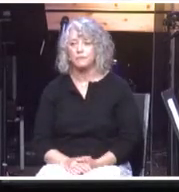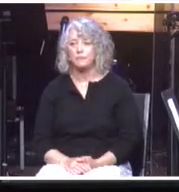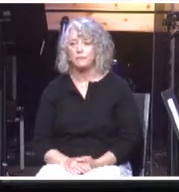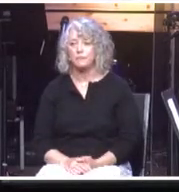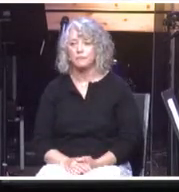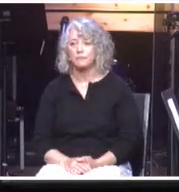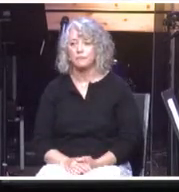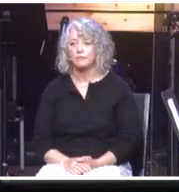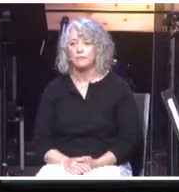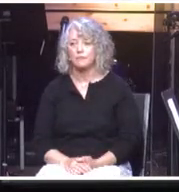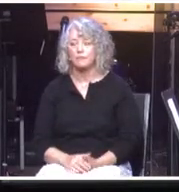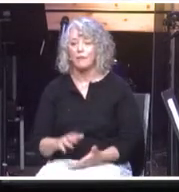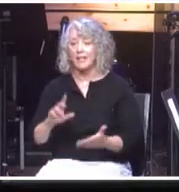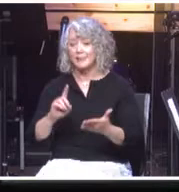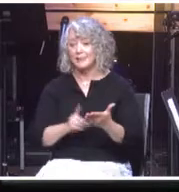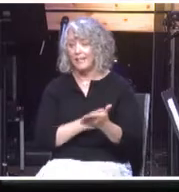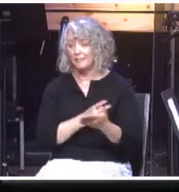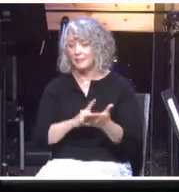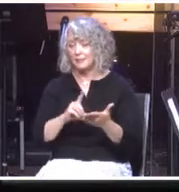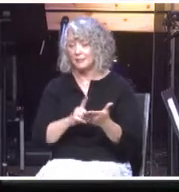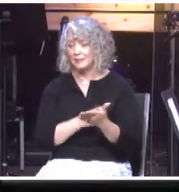So, David, after he